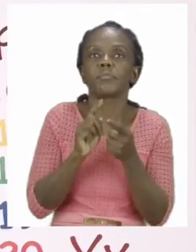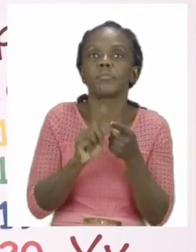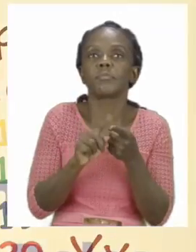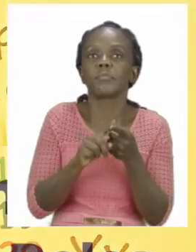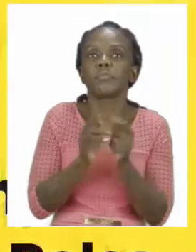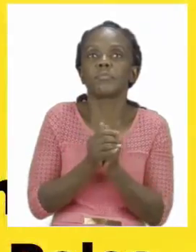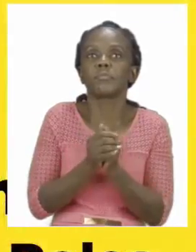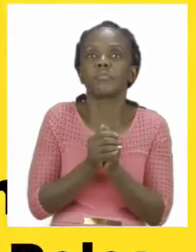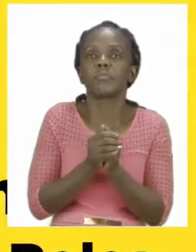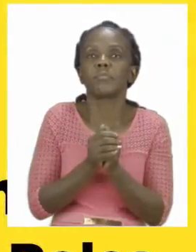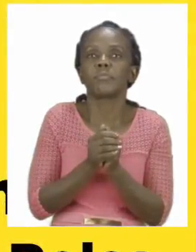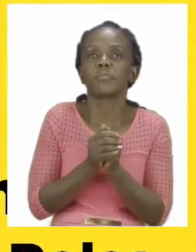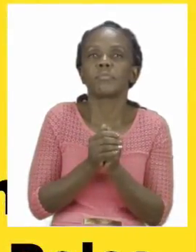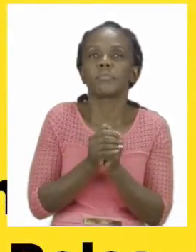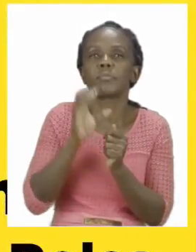about